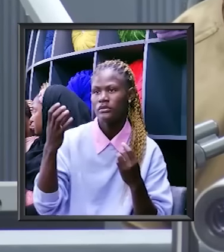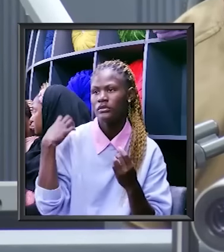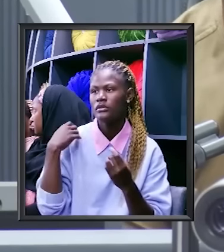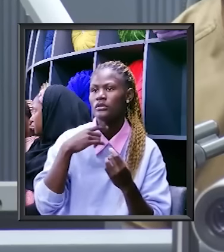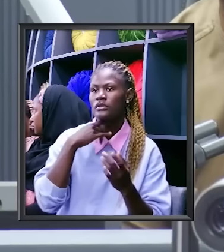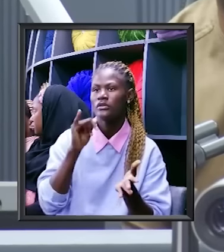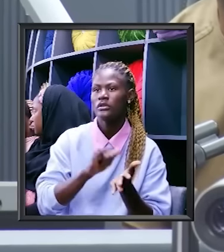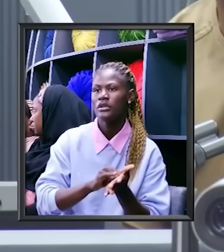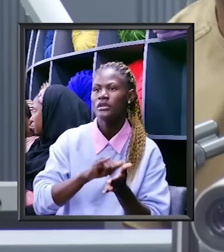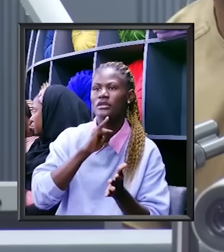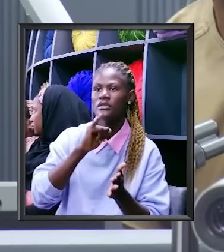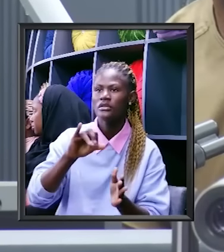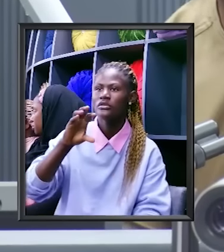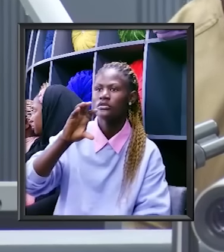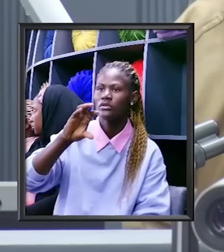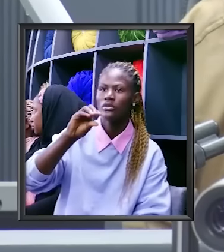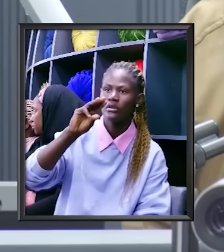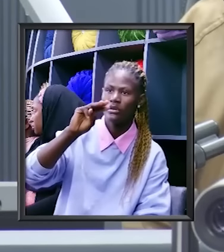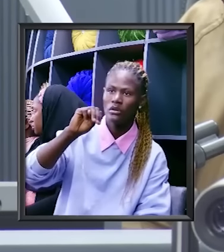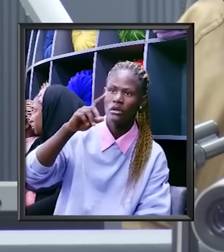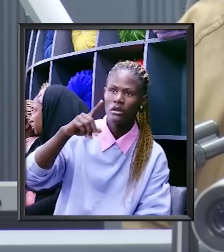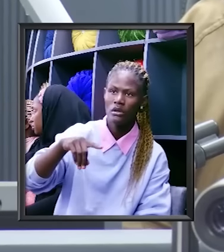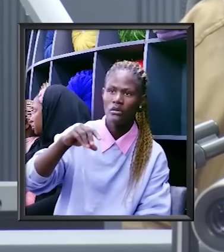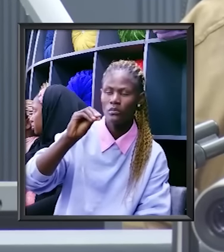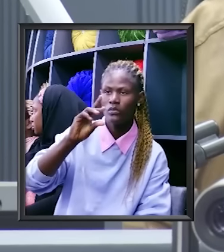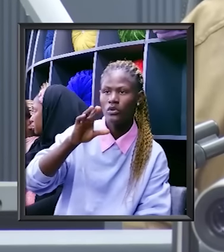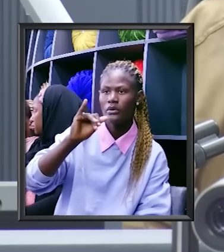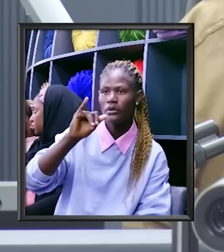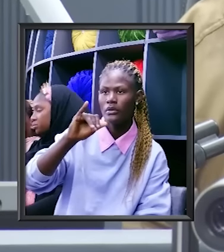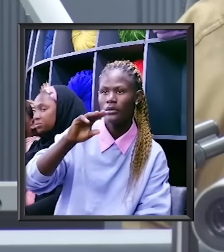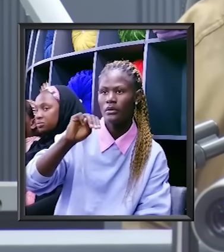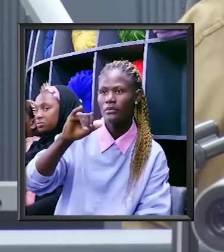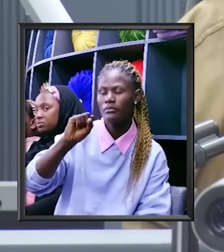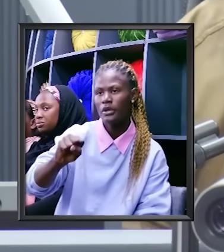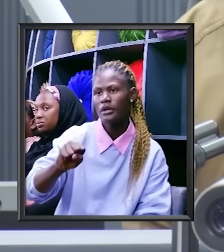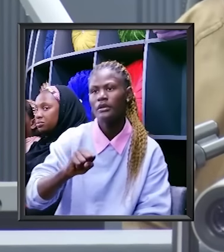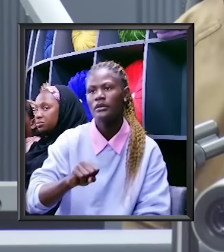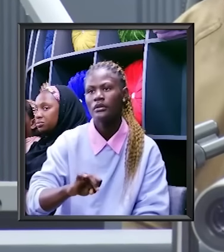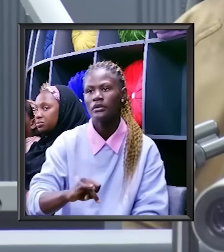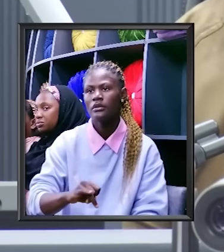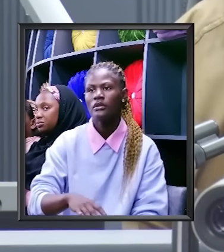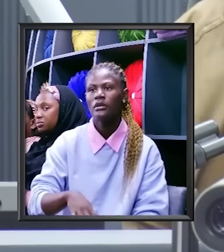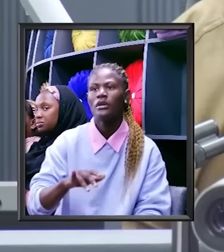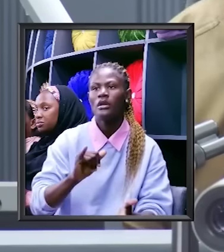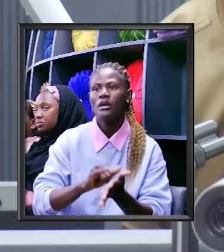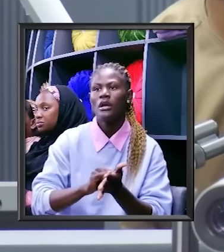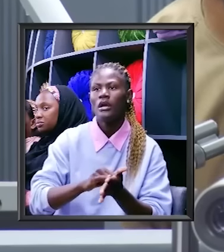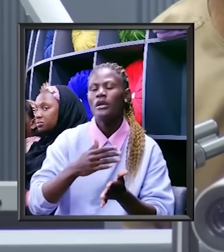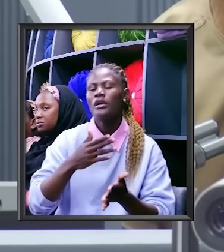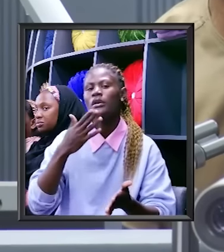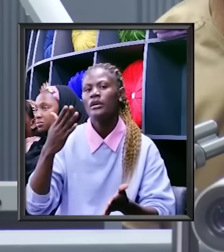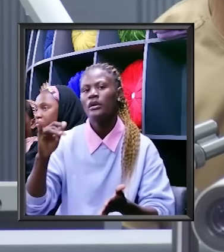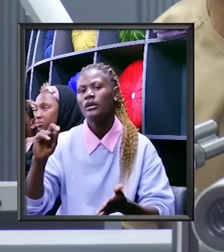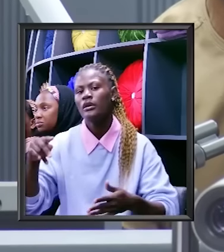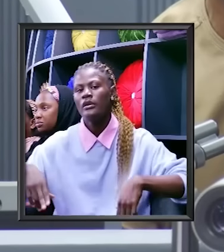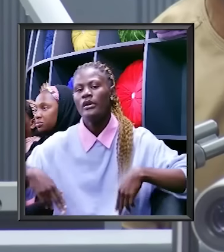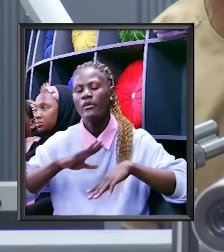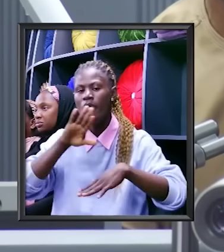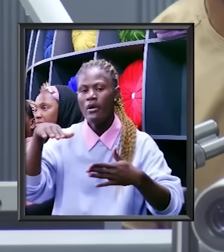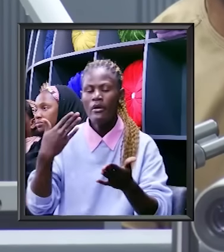is compromised. You hear from your narrative, the chief security officer say, wait till they talk, this thing, they happen all the